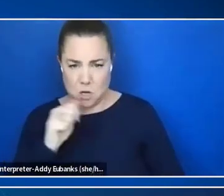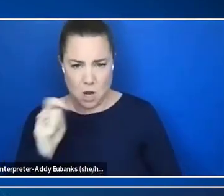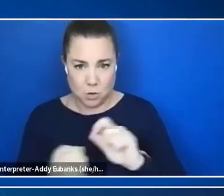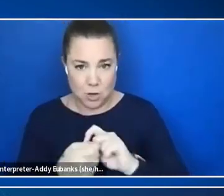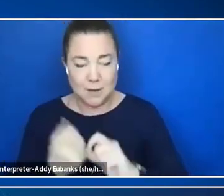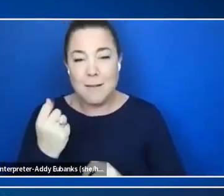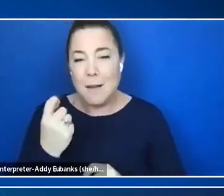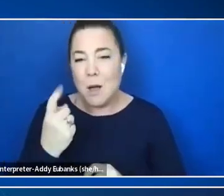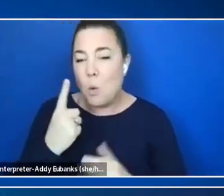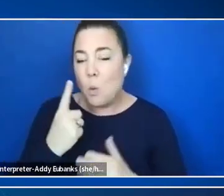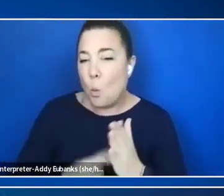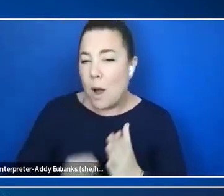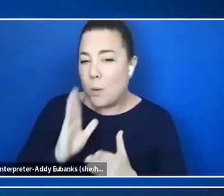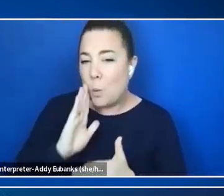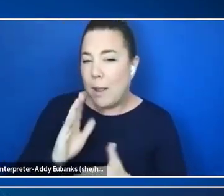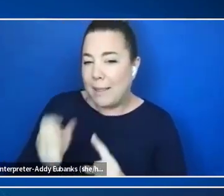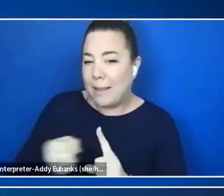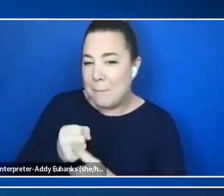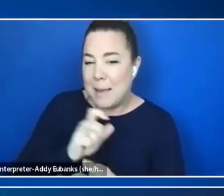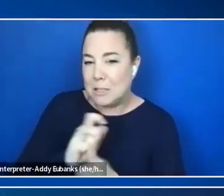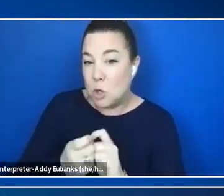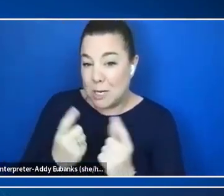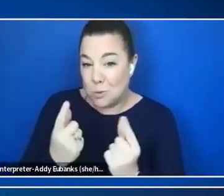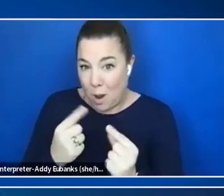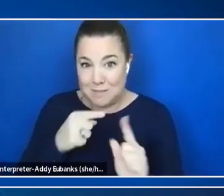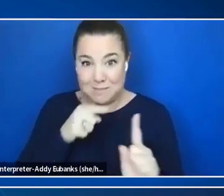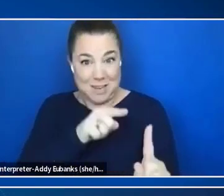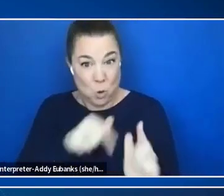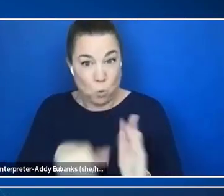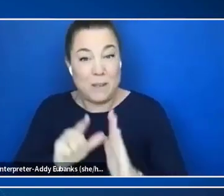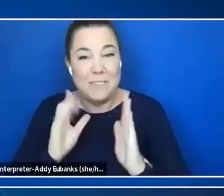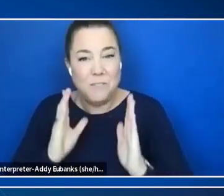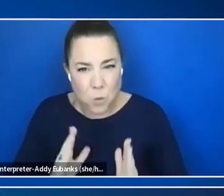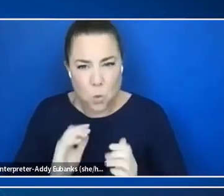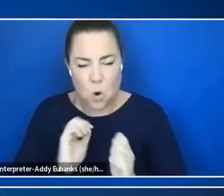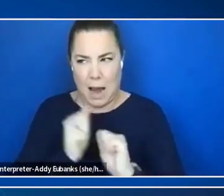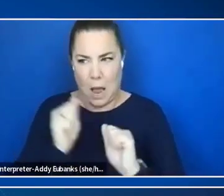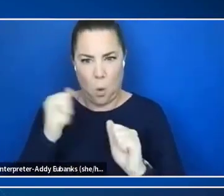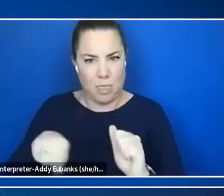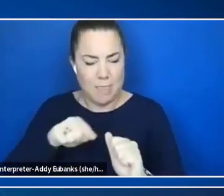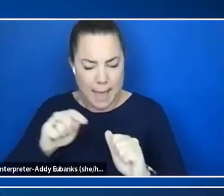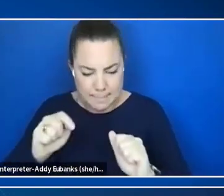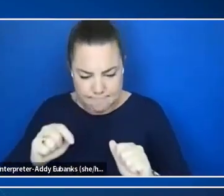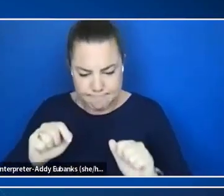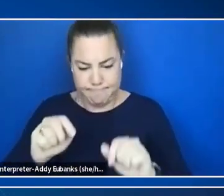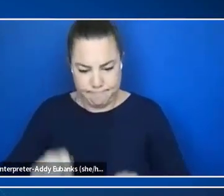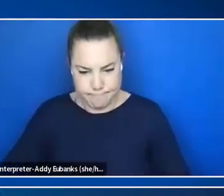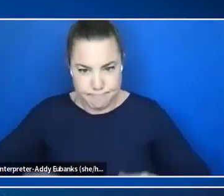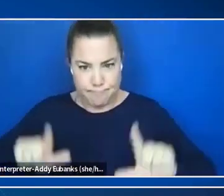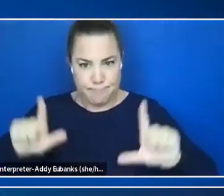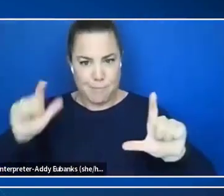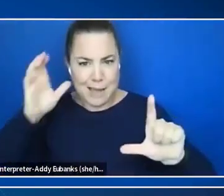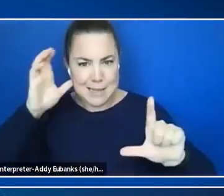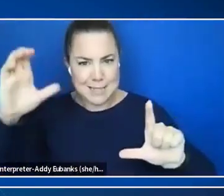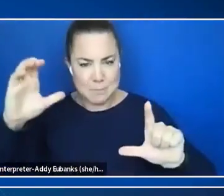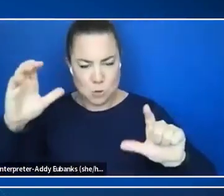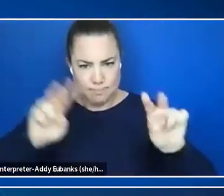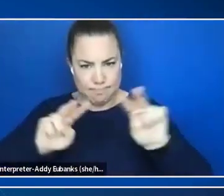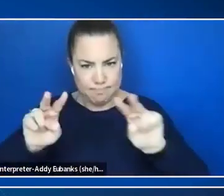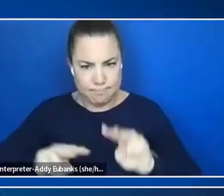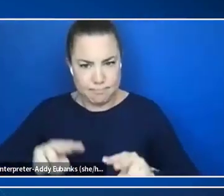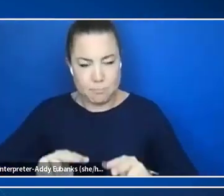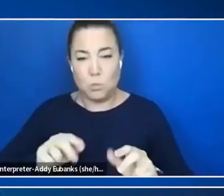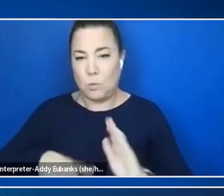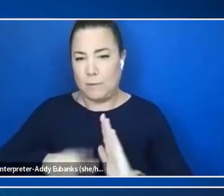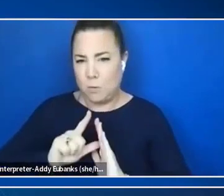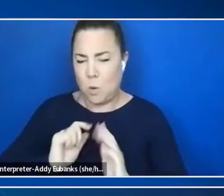It's going to change just even how reviewers are conceptualizing the review, and it'll change how they're coming